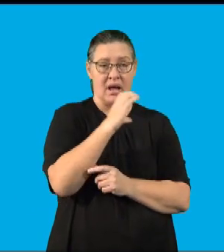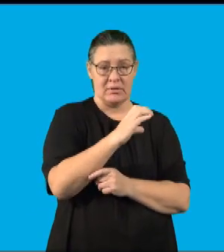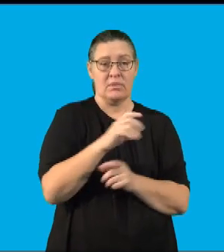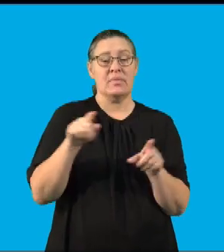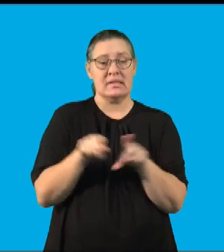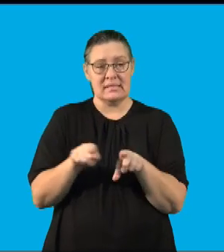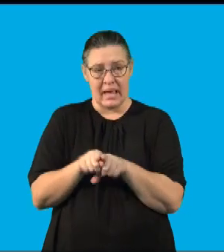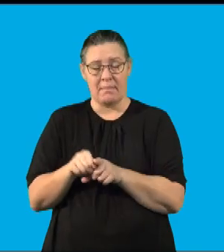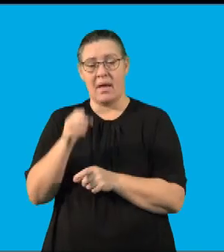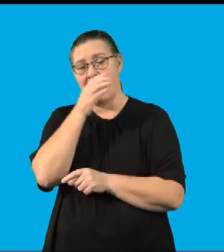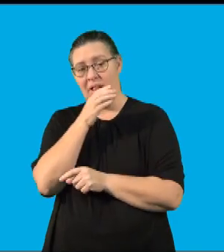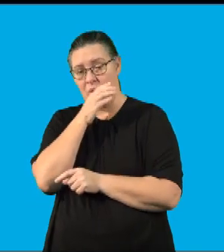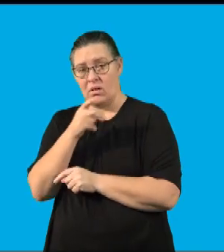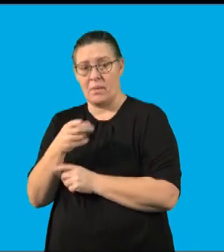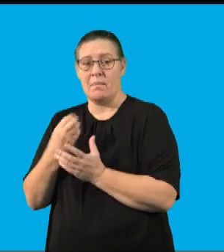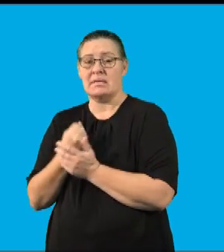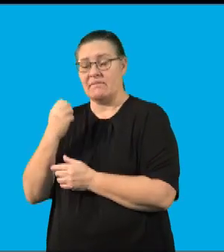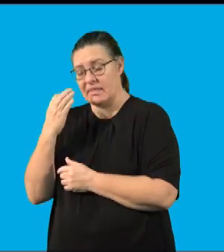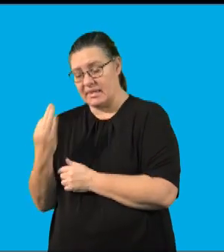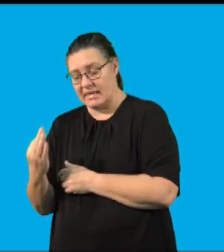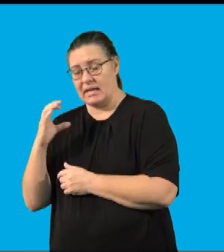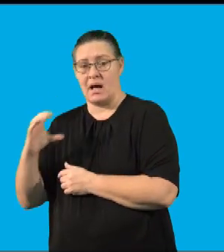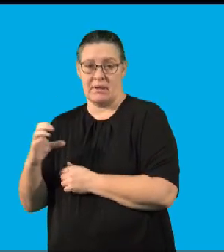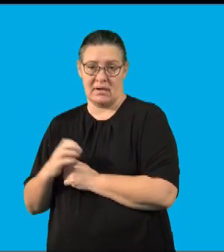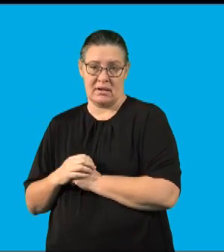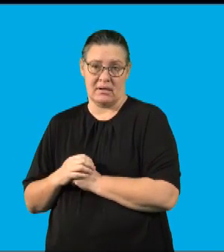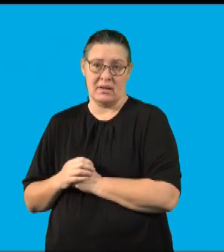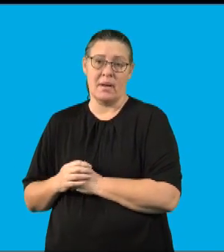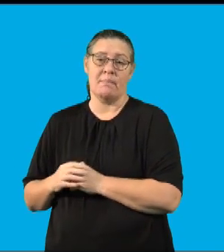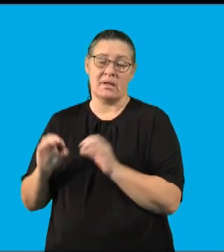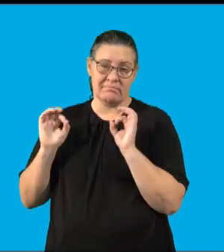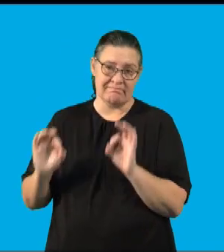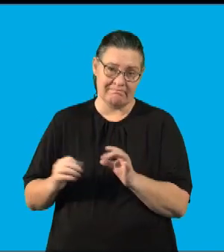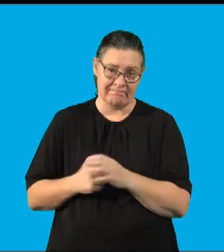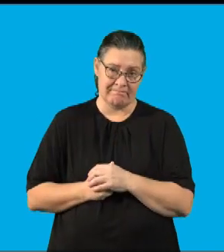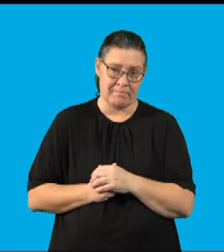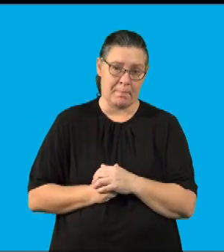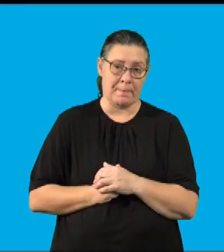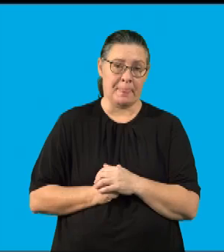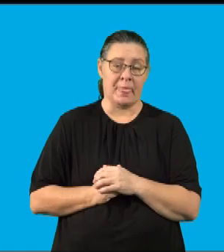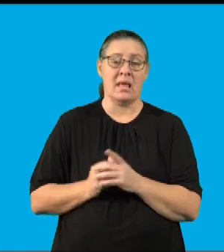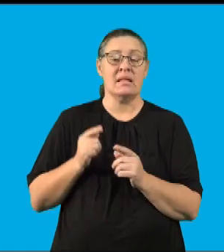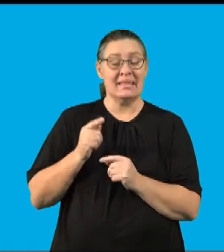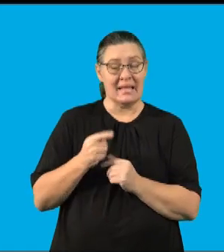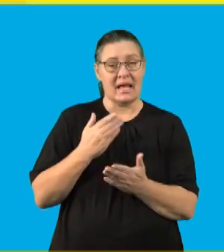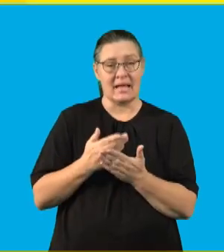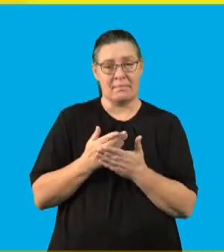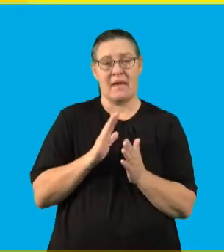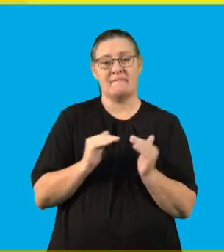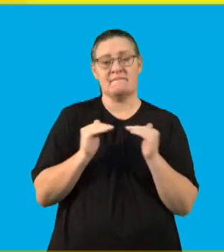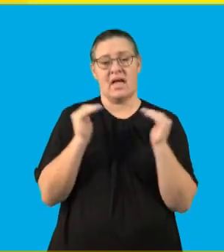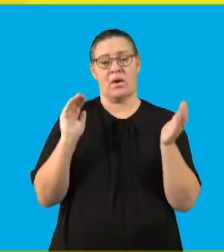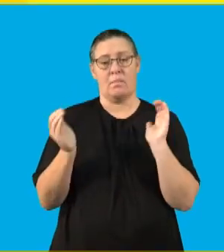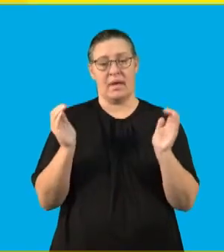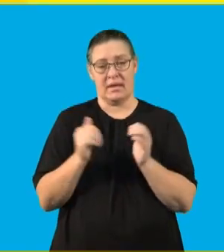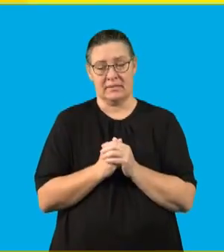carbons, we need to do the same thing with an alcohol. It must have 3 carbons. So it must be a propanoic acid and a propanol. So that